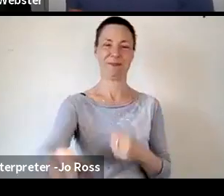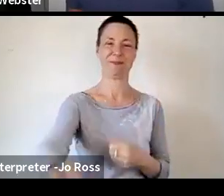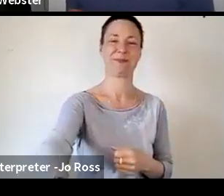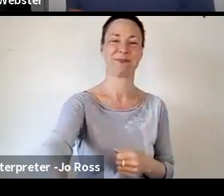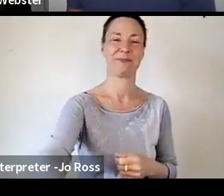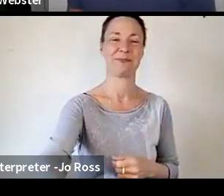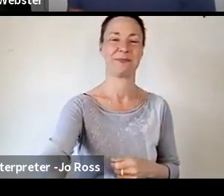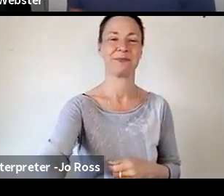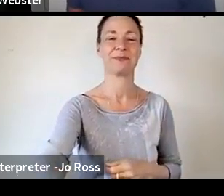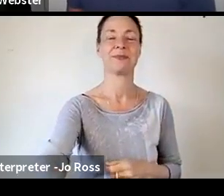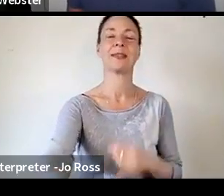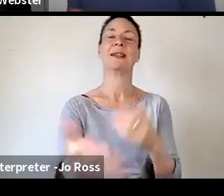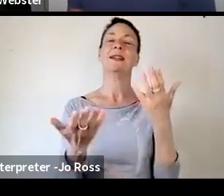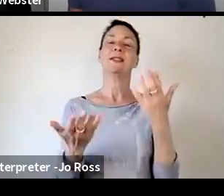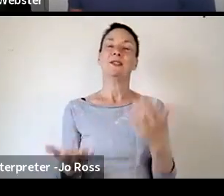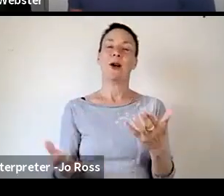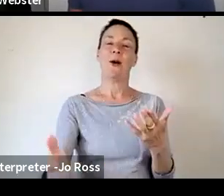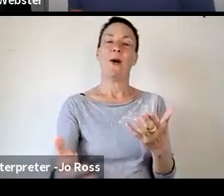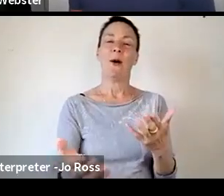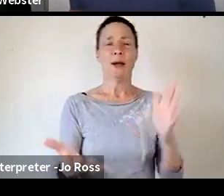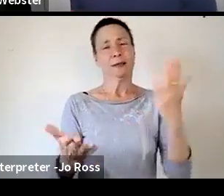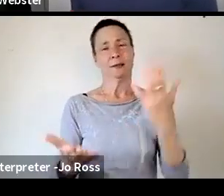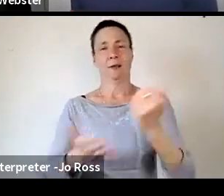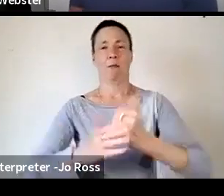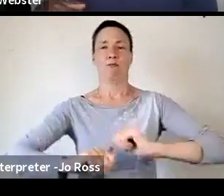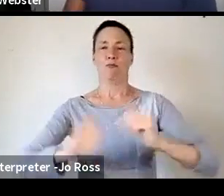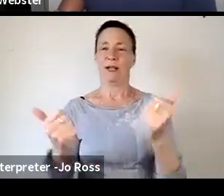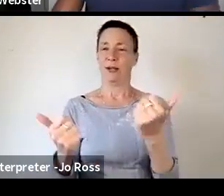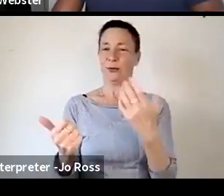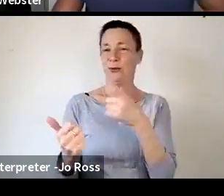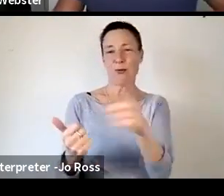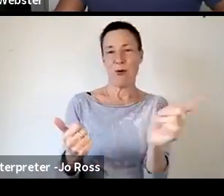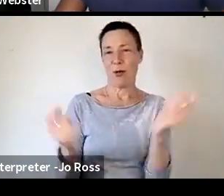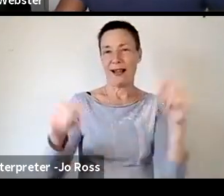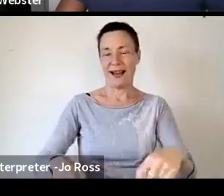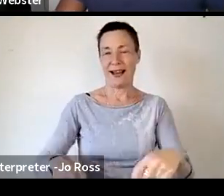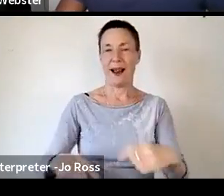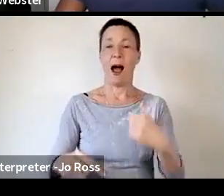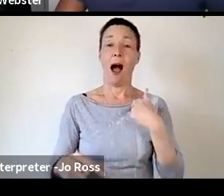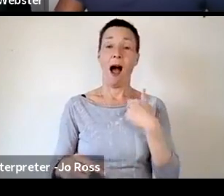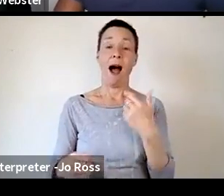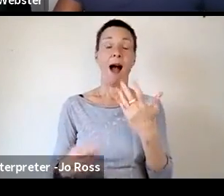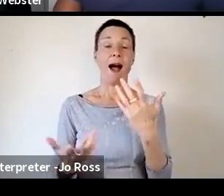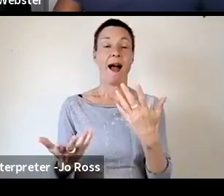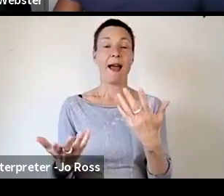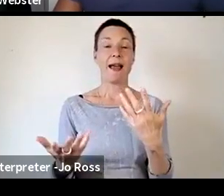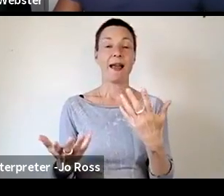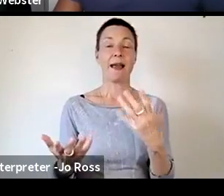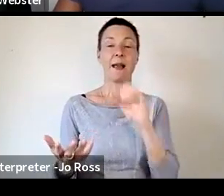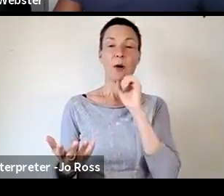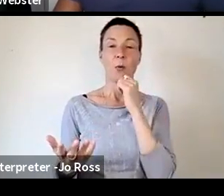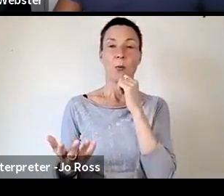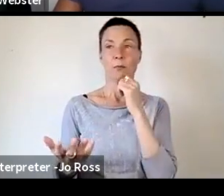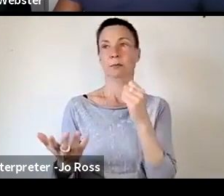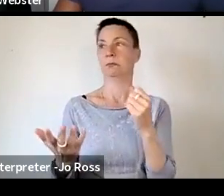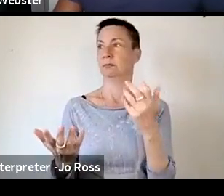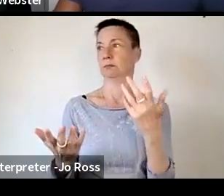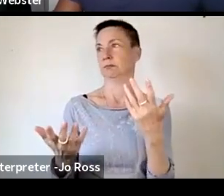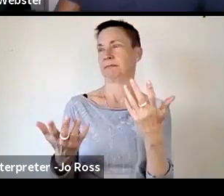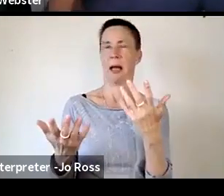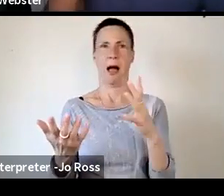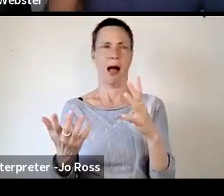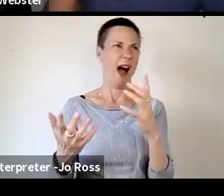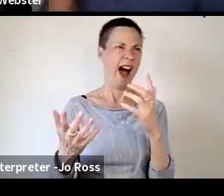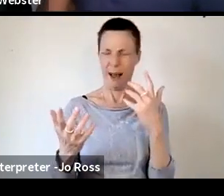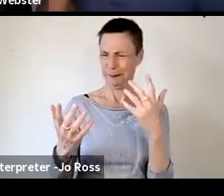So it is brilliant to have you here. I am just finding it